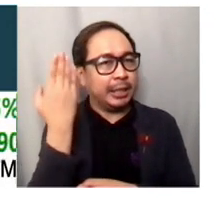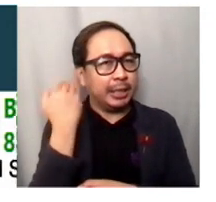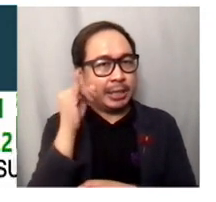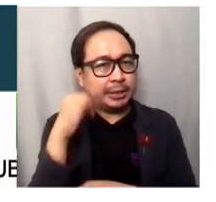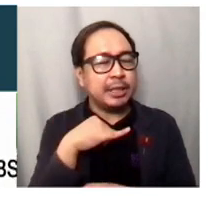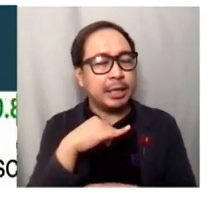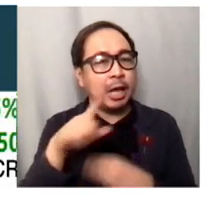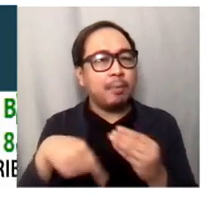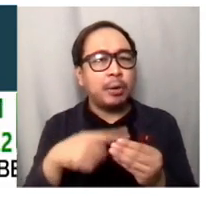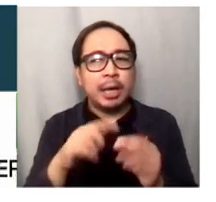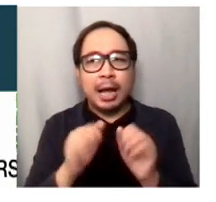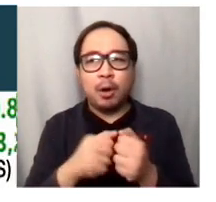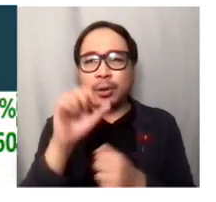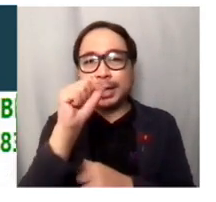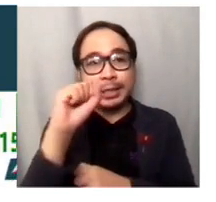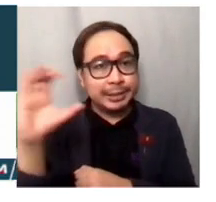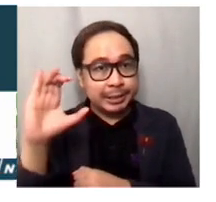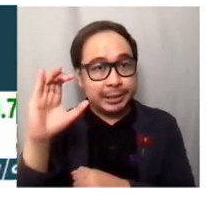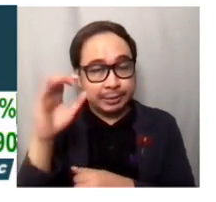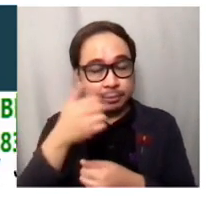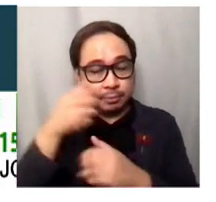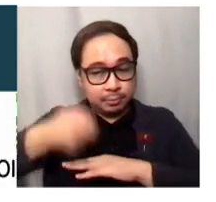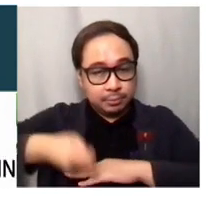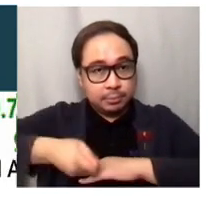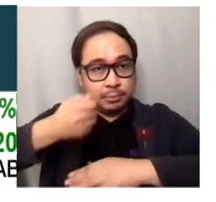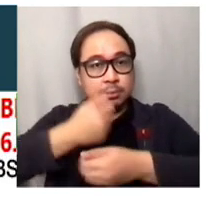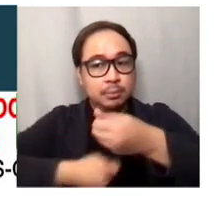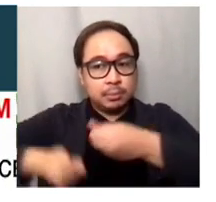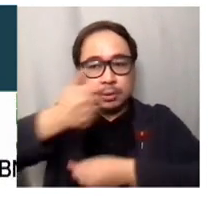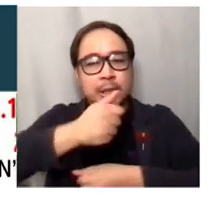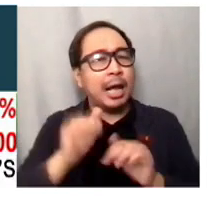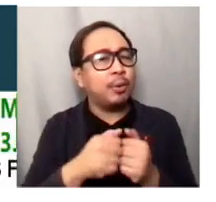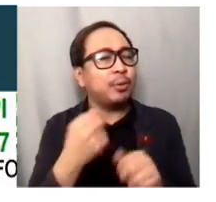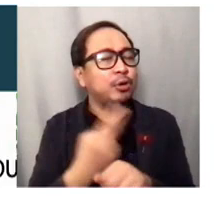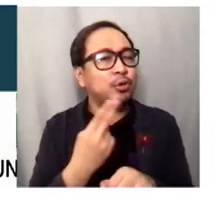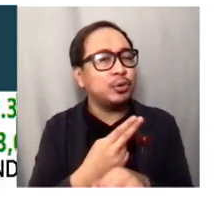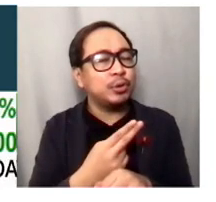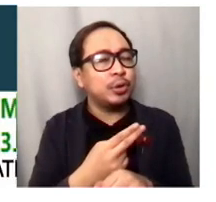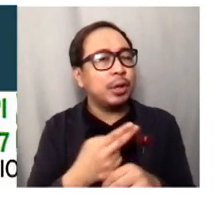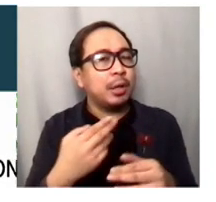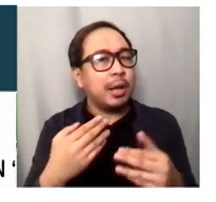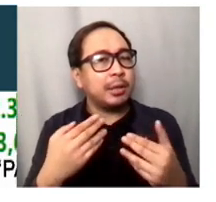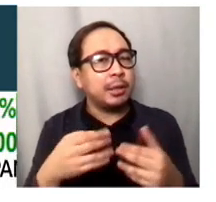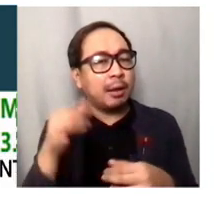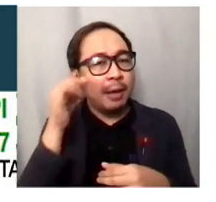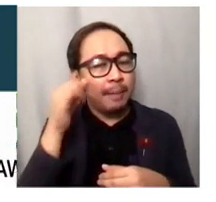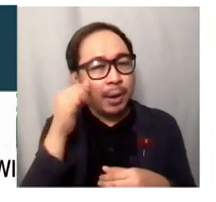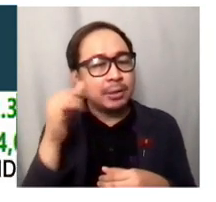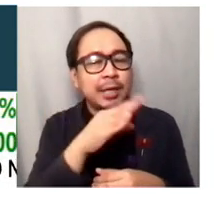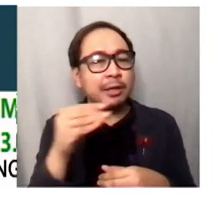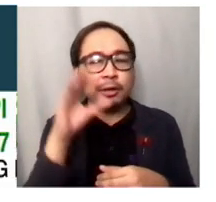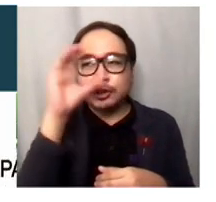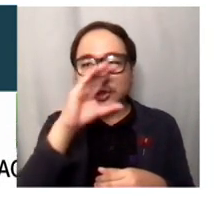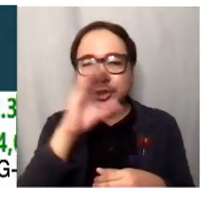Supreme Court as well has discussed the use of body cameras in issuing these search warrants. What do you think about that? What